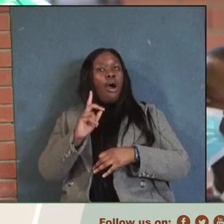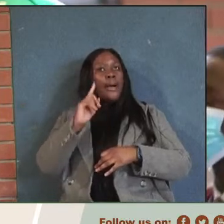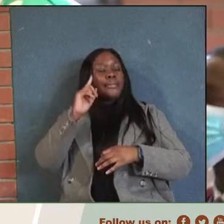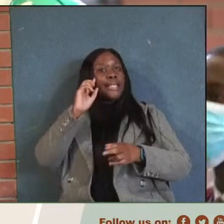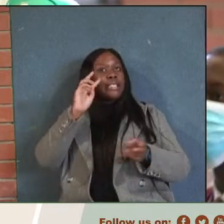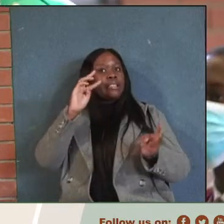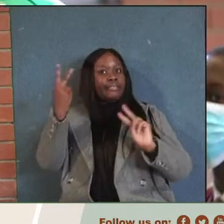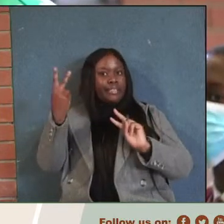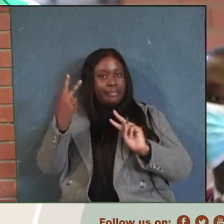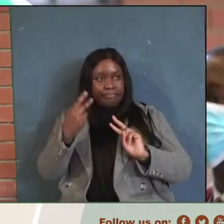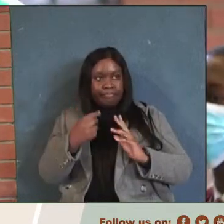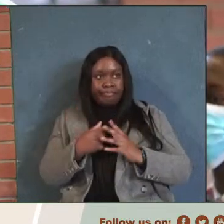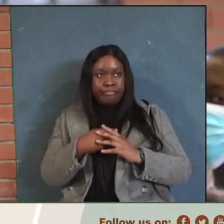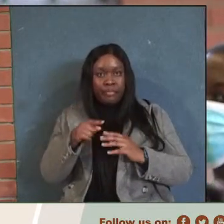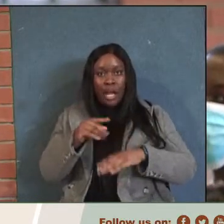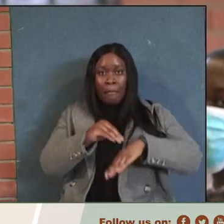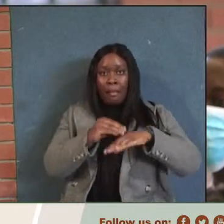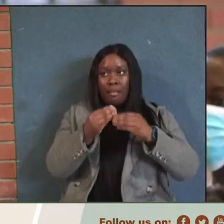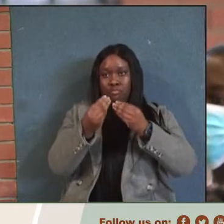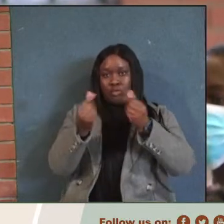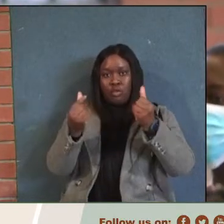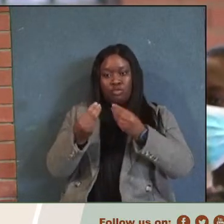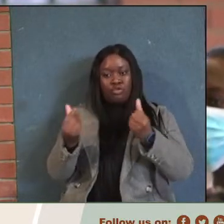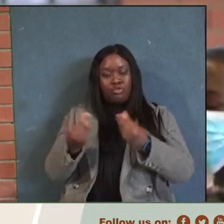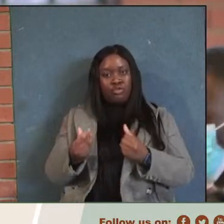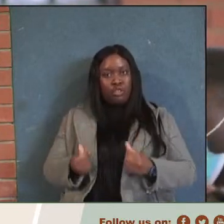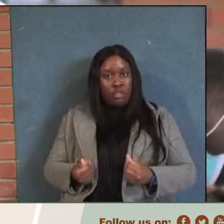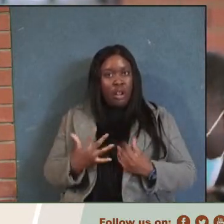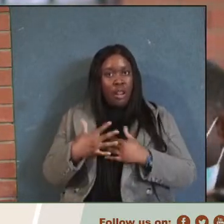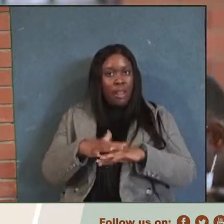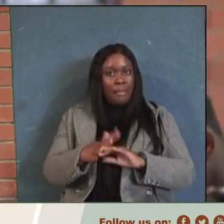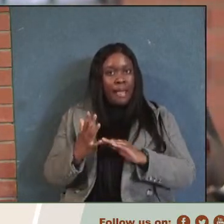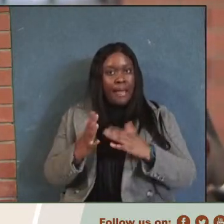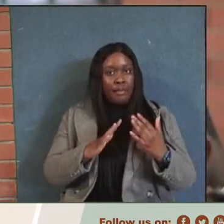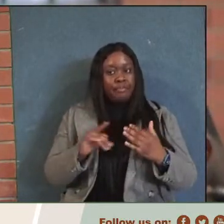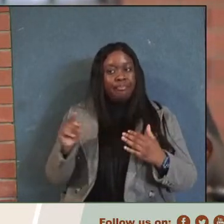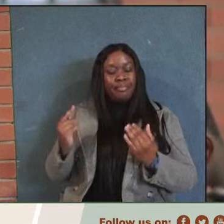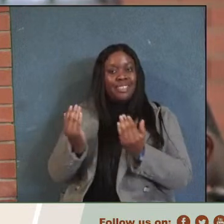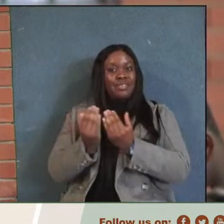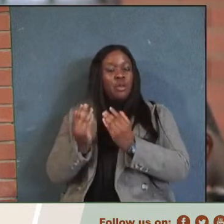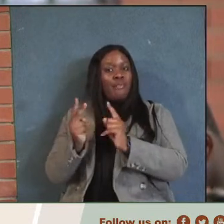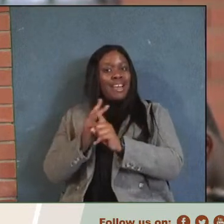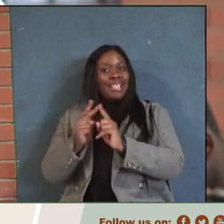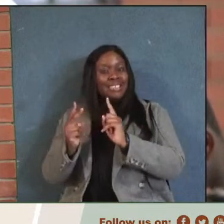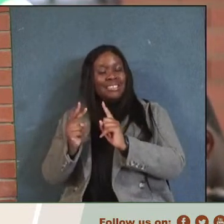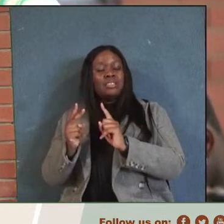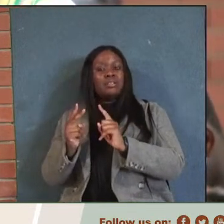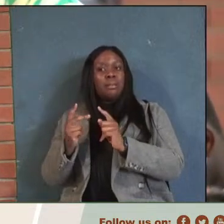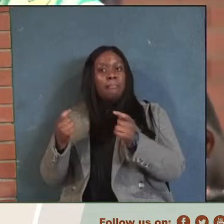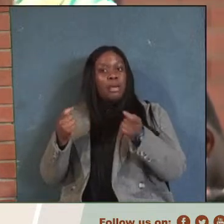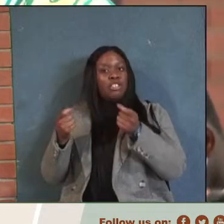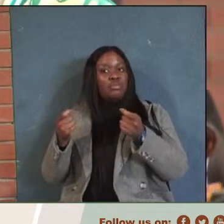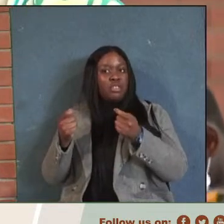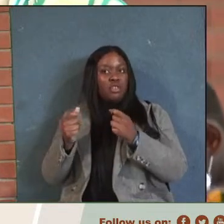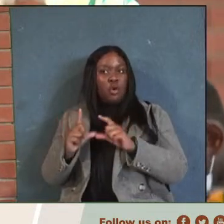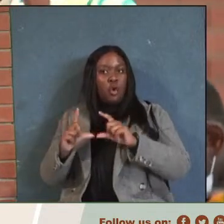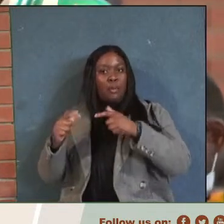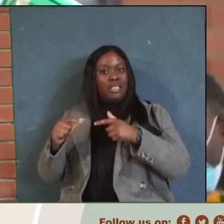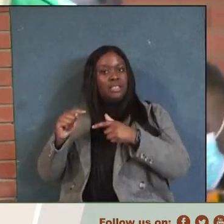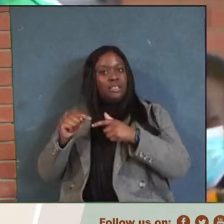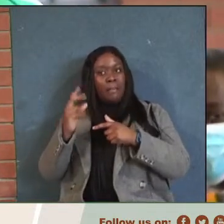to implement the solution rendered by my fourth commission member, we should open school finance management committees that will be able to manage the school